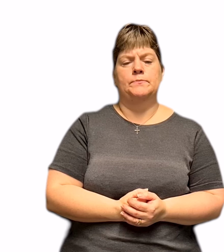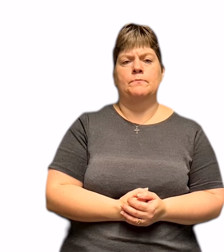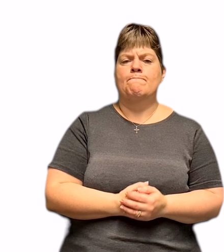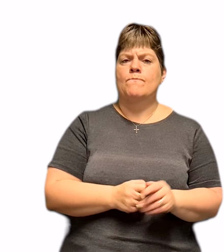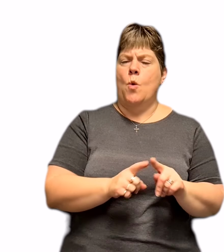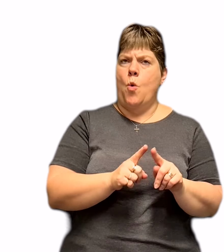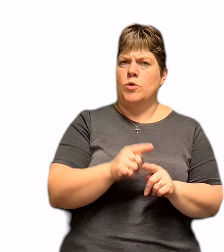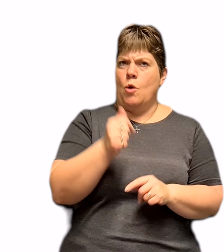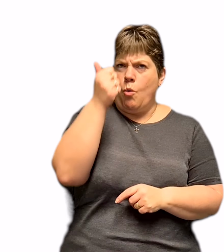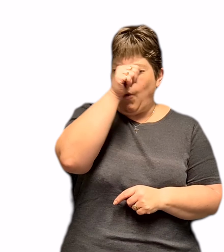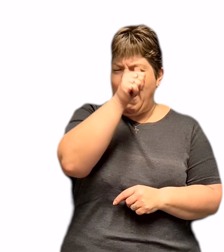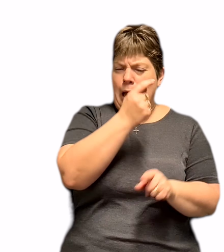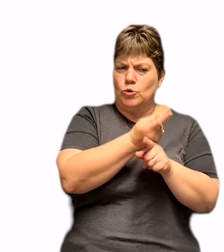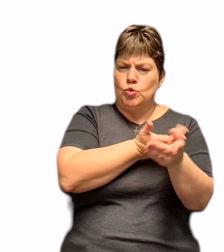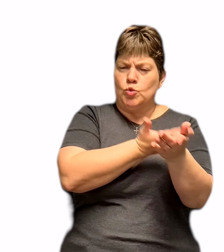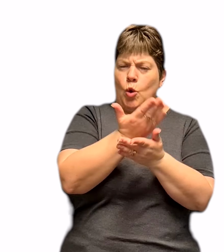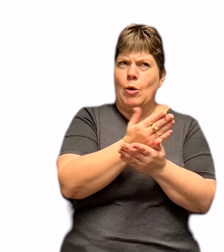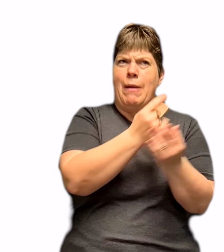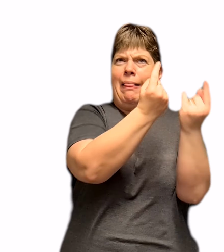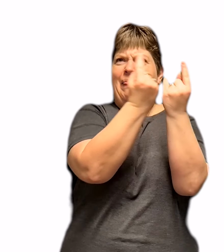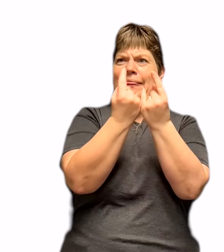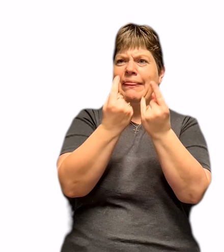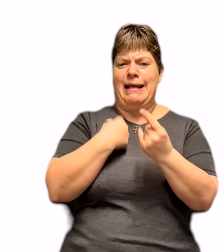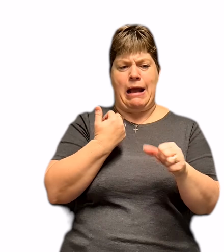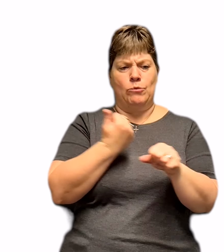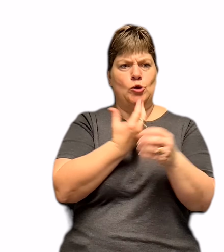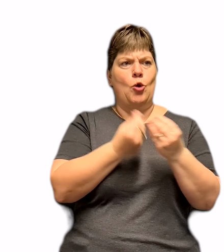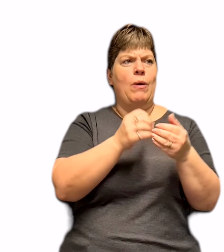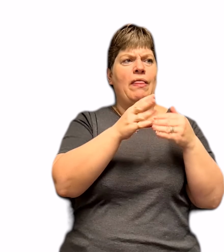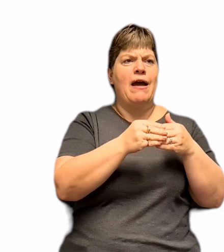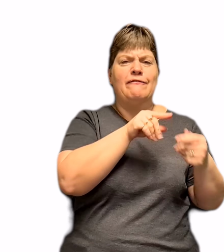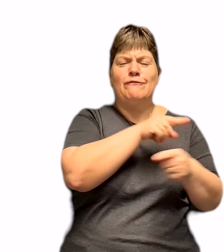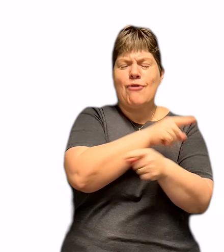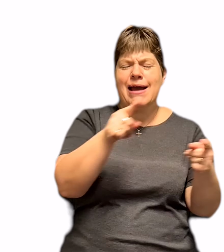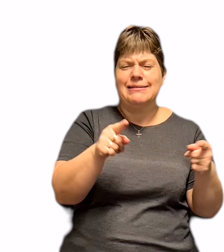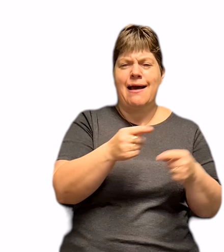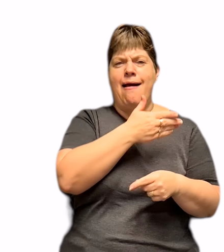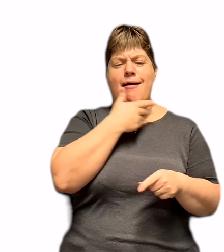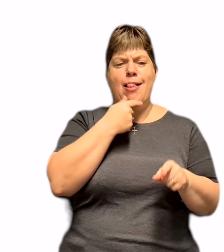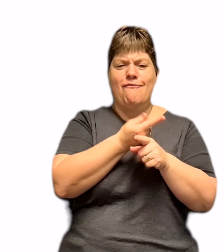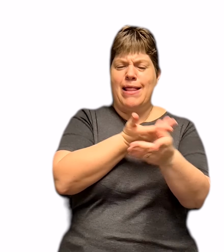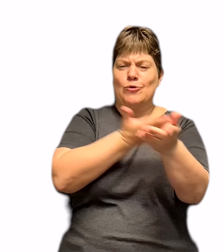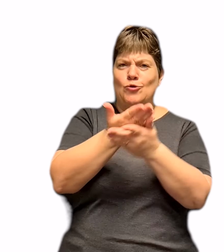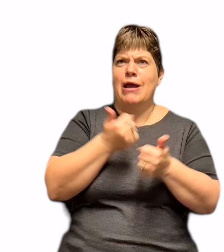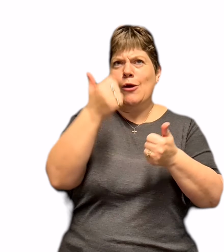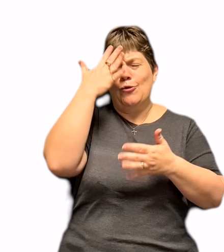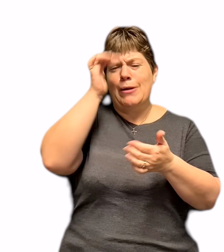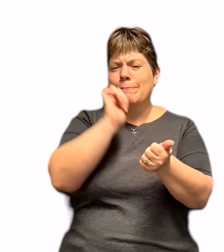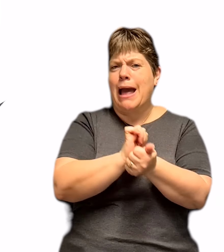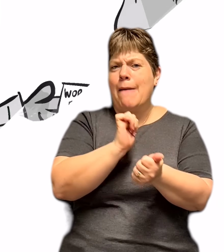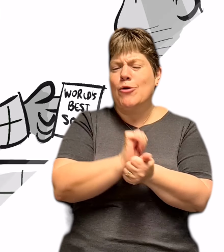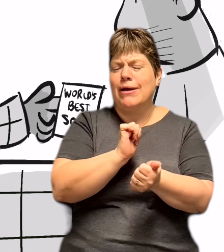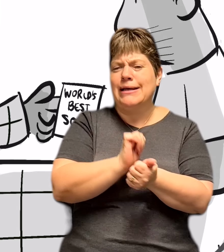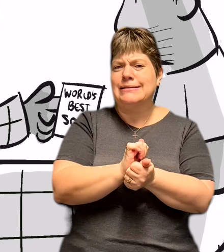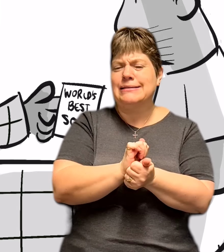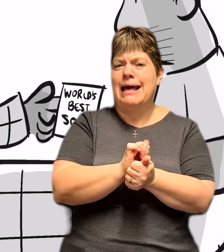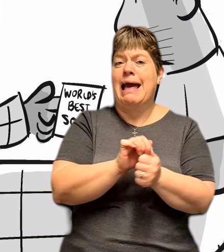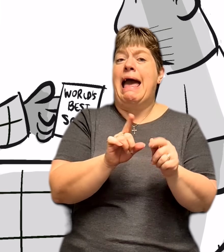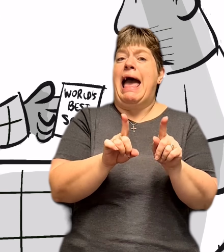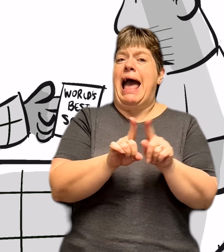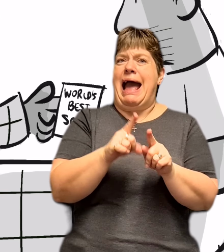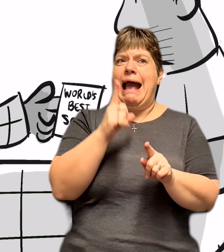It's wise to talk about the kinds of things that you do together. It's nice to share good memories. And it can